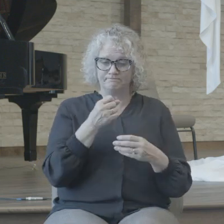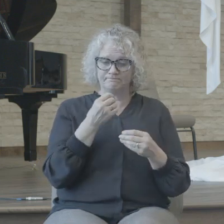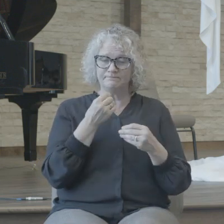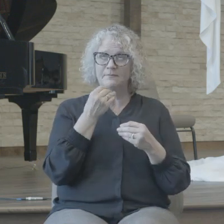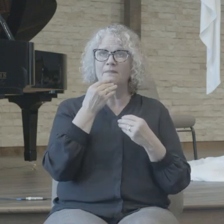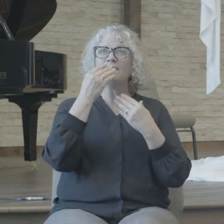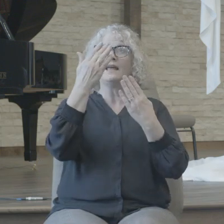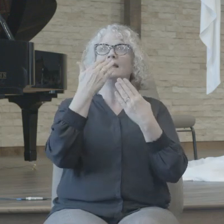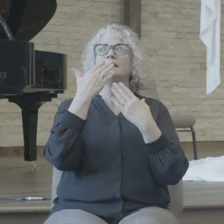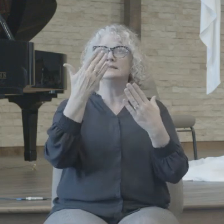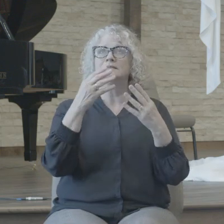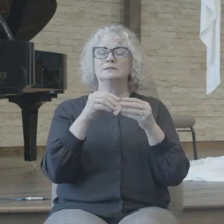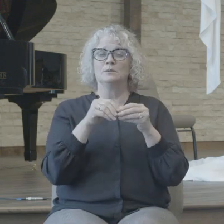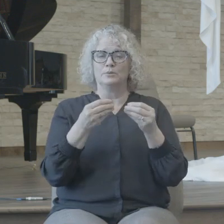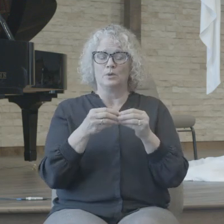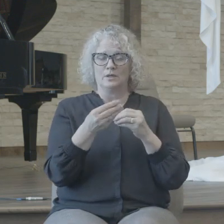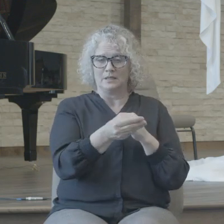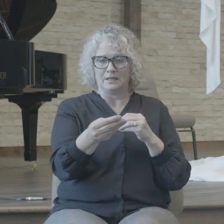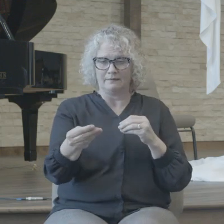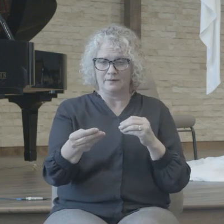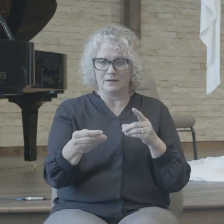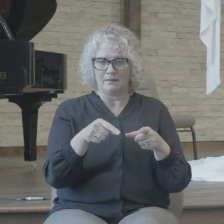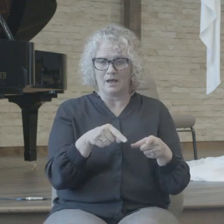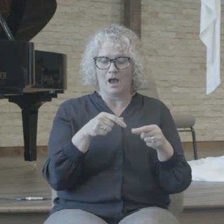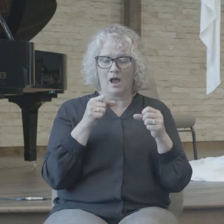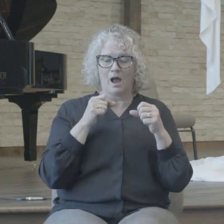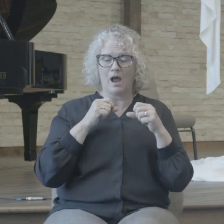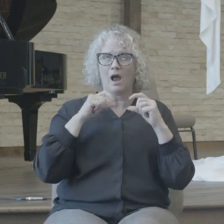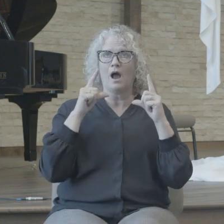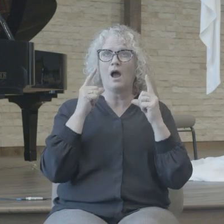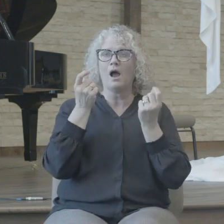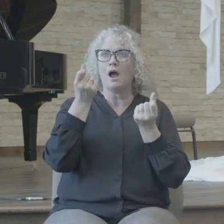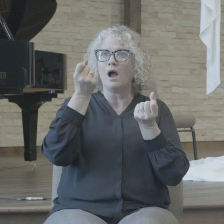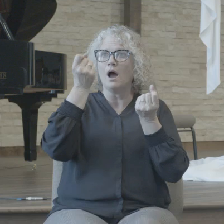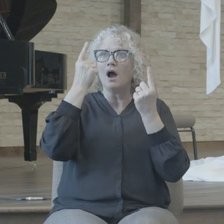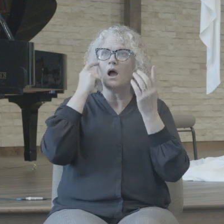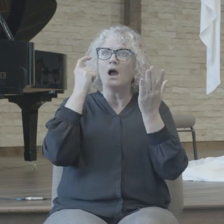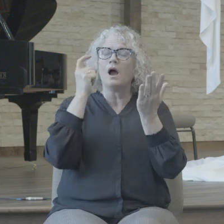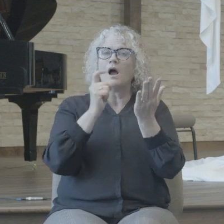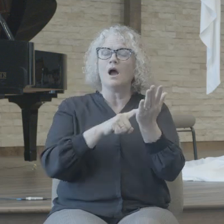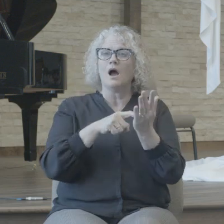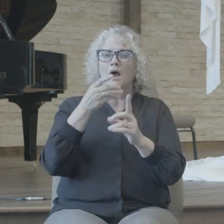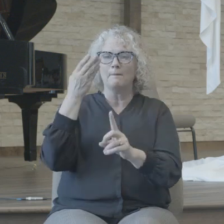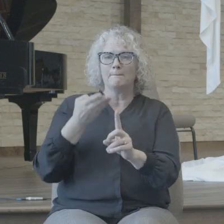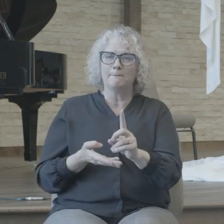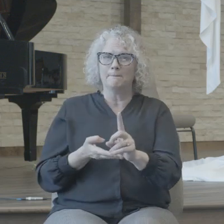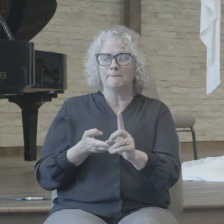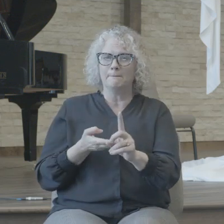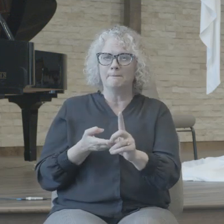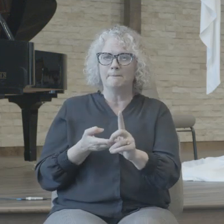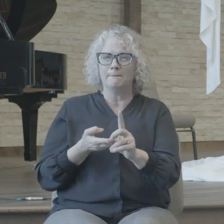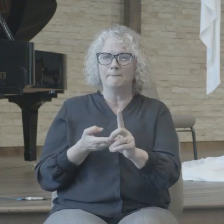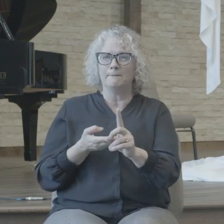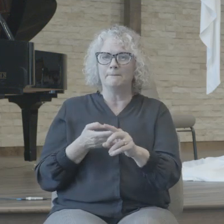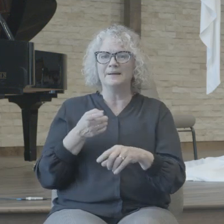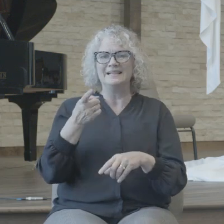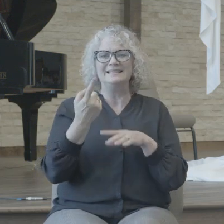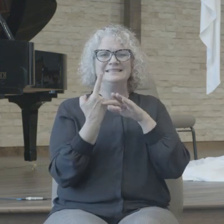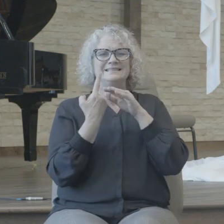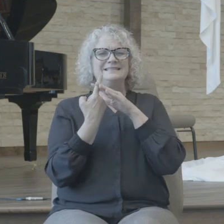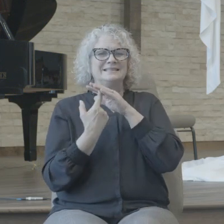it to them. Then their eyes were opened, and they recognized him, and he disappeared from their